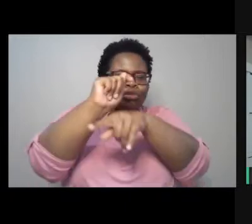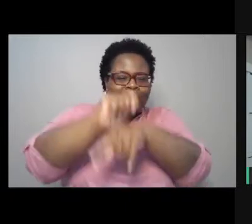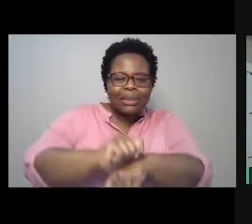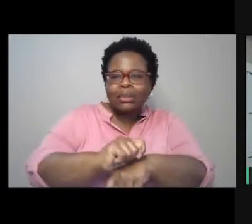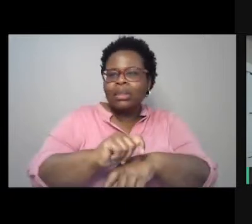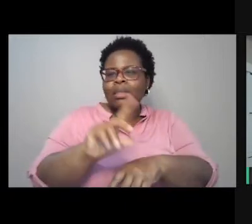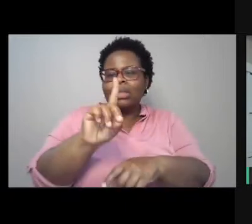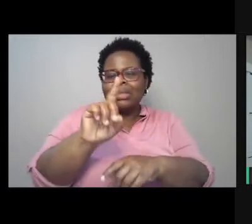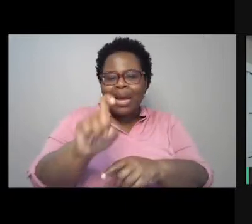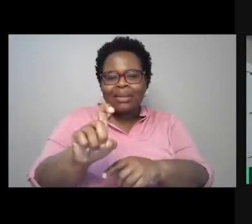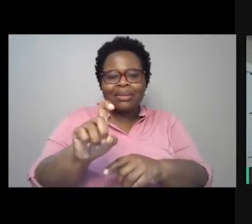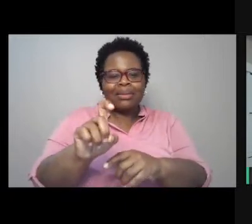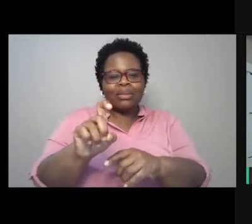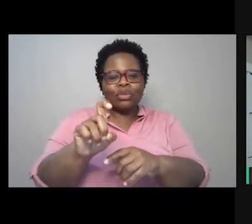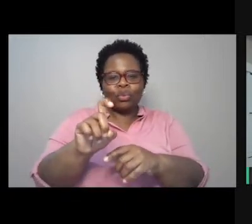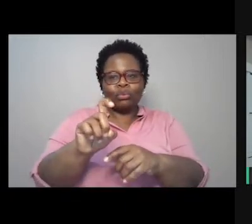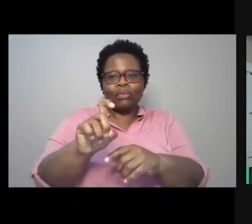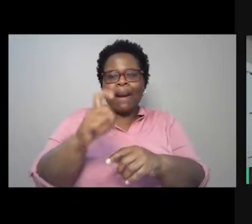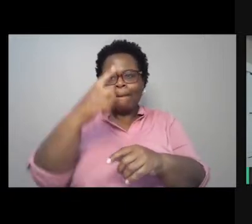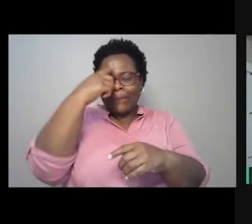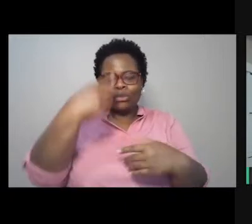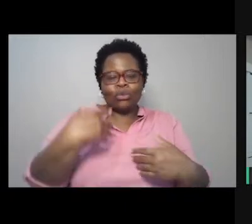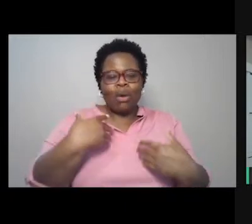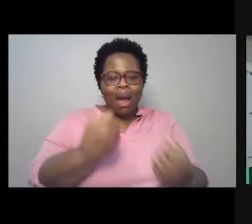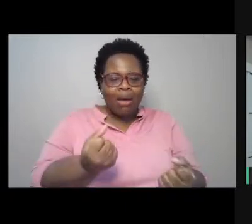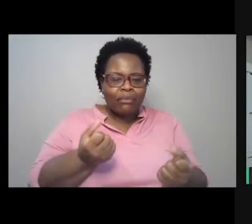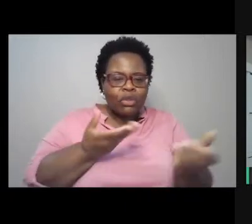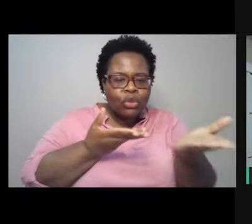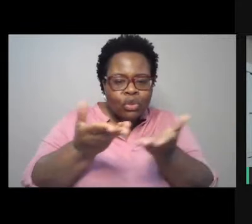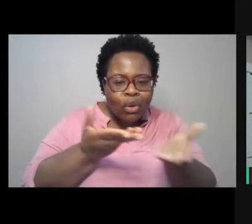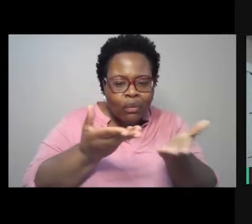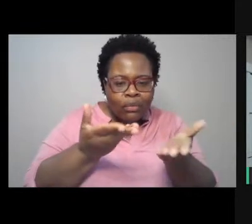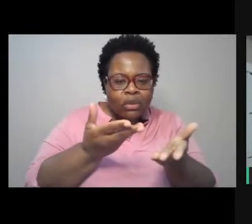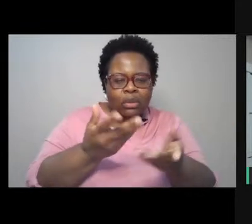traditional diagnostical pathways